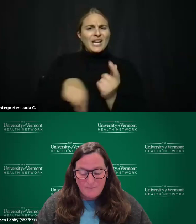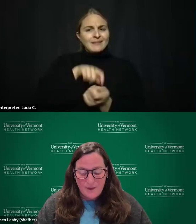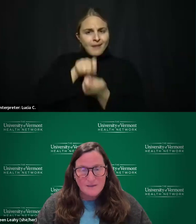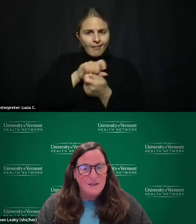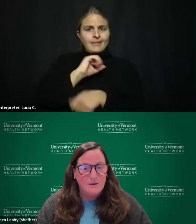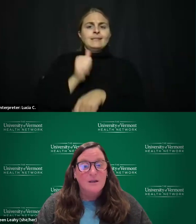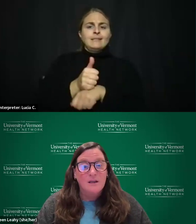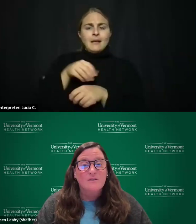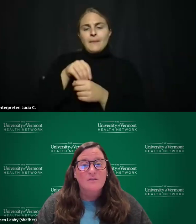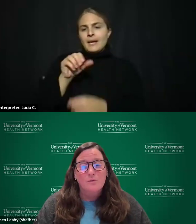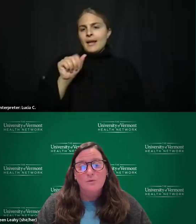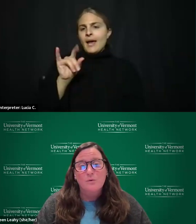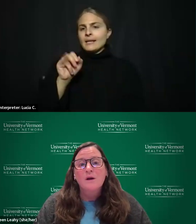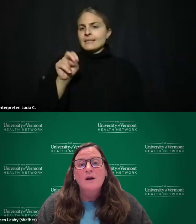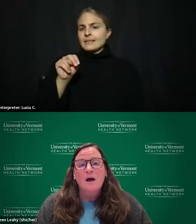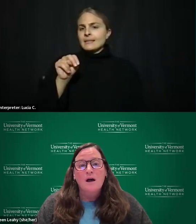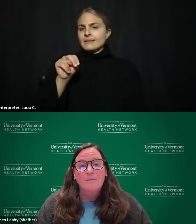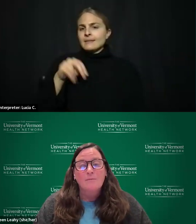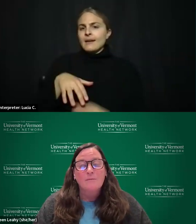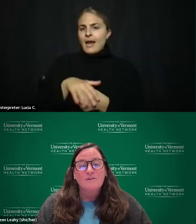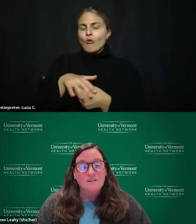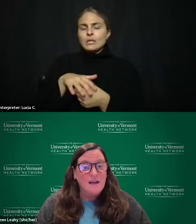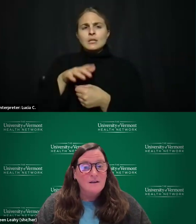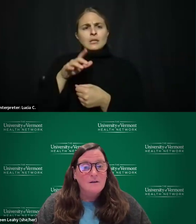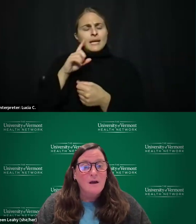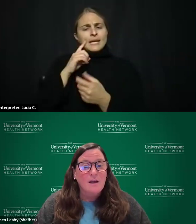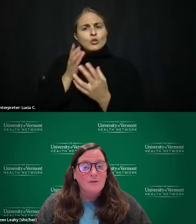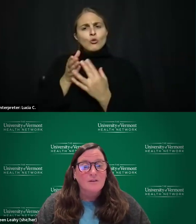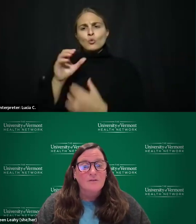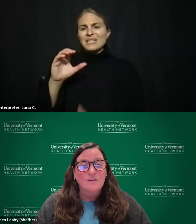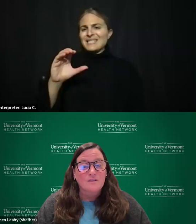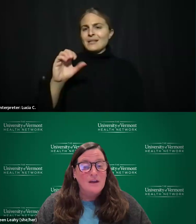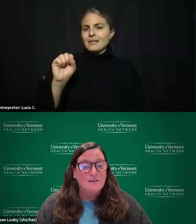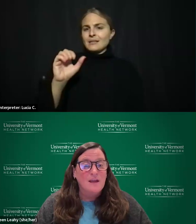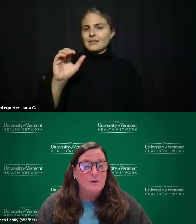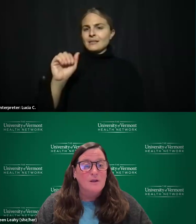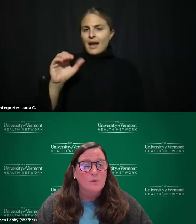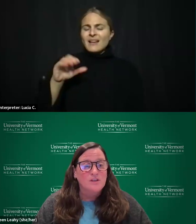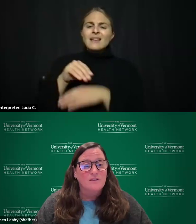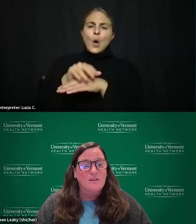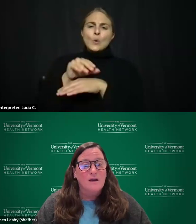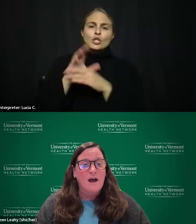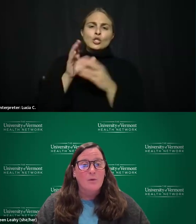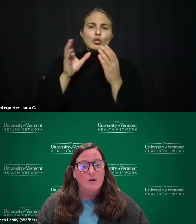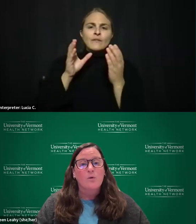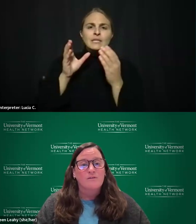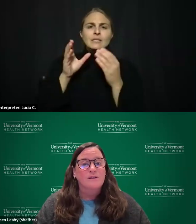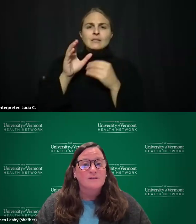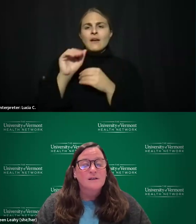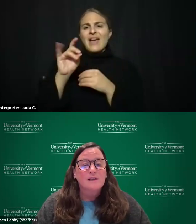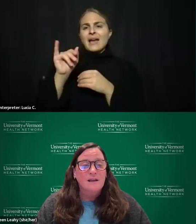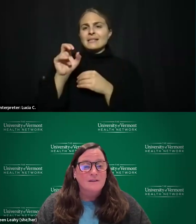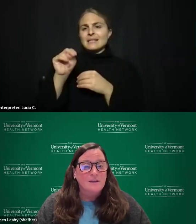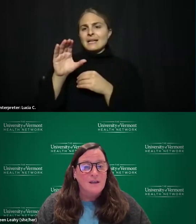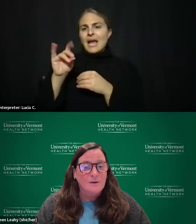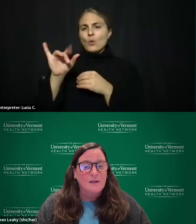in Addison County. It is through CSAC, Counseling Services of Addison County, which is the Howard